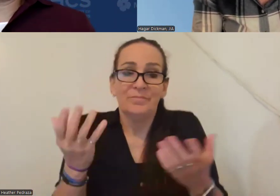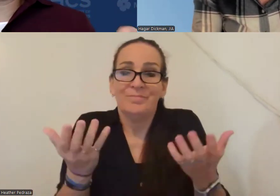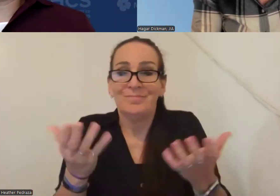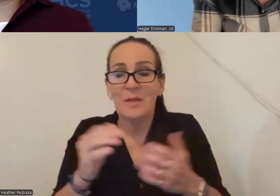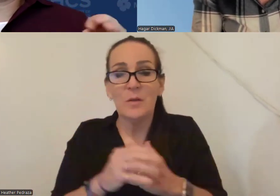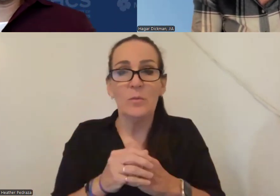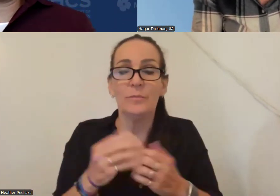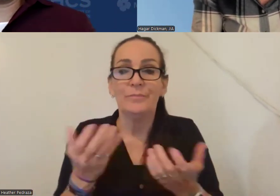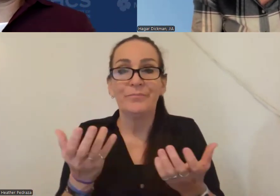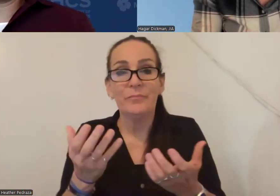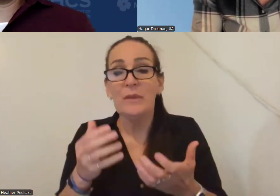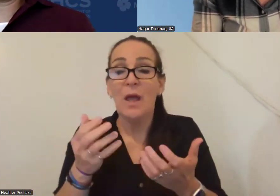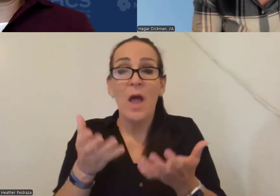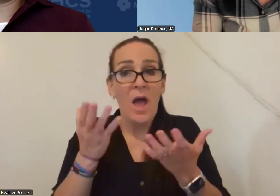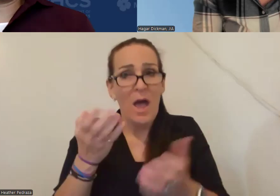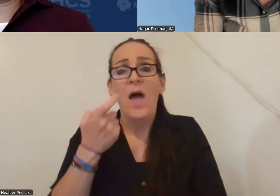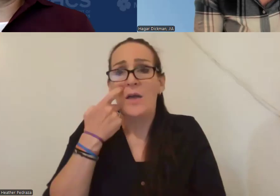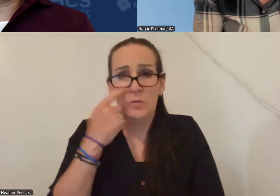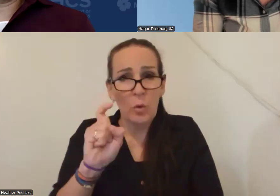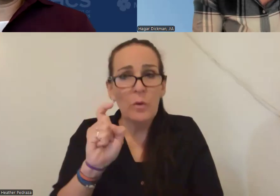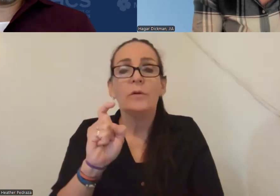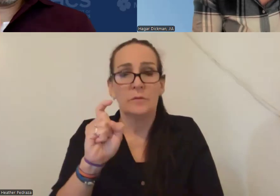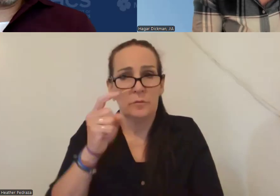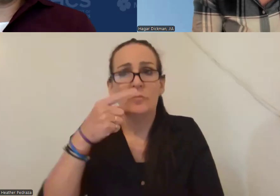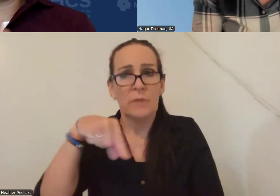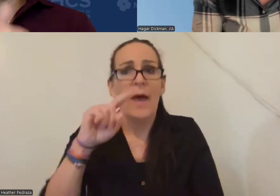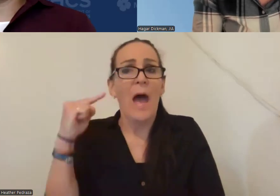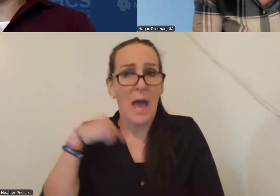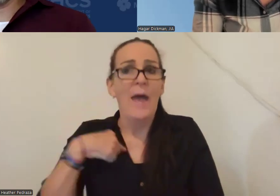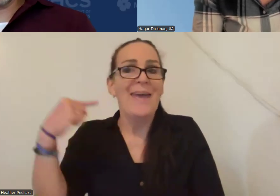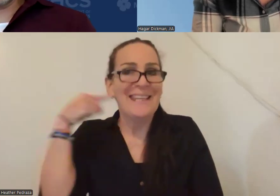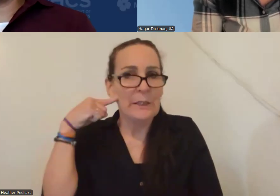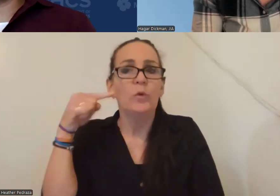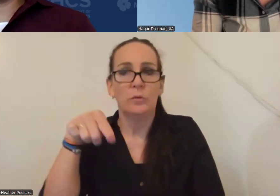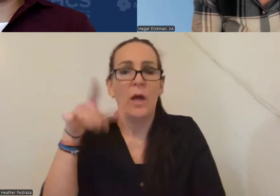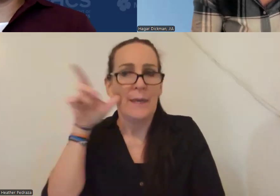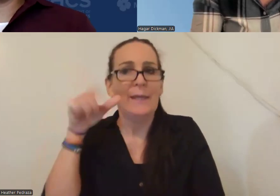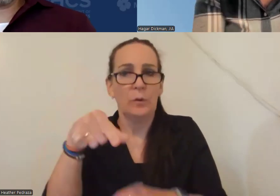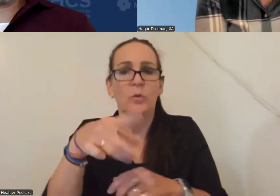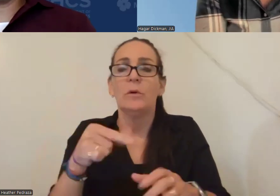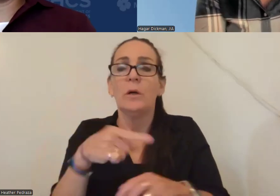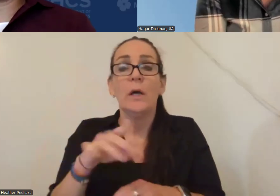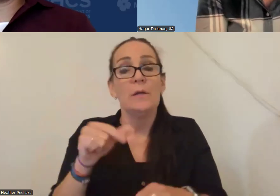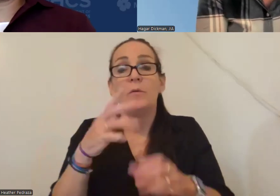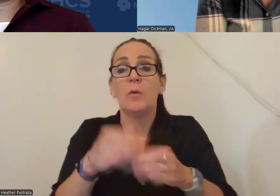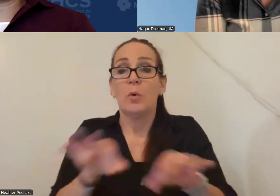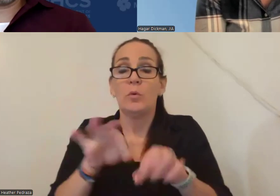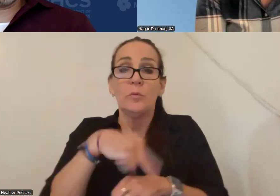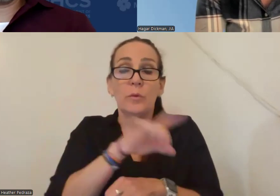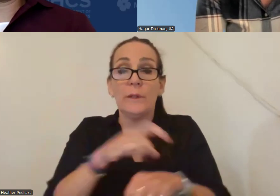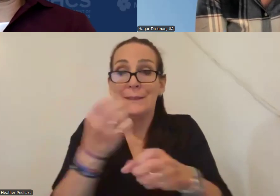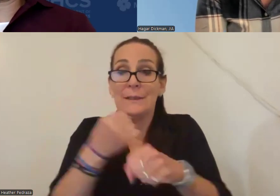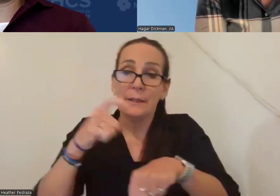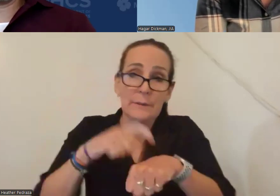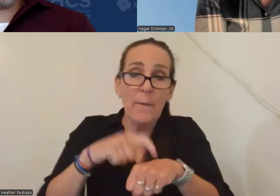I just want to recognize those pieces, and that it's super important that we take the time necessary to make sure we're getting this right, that we're